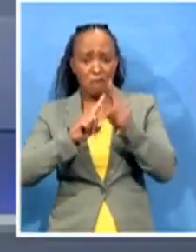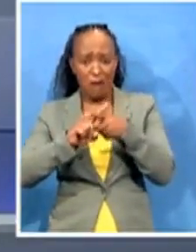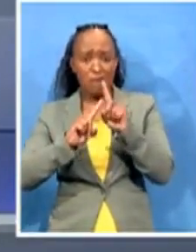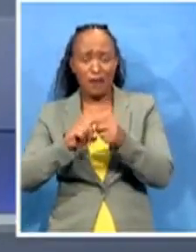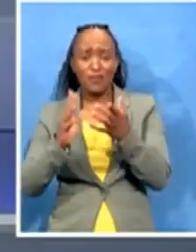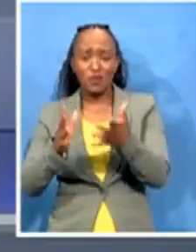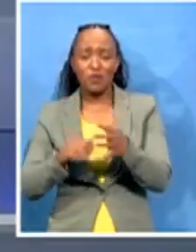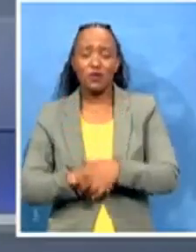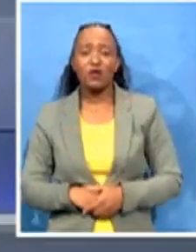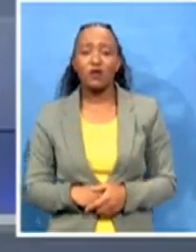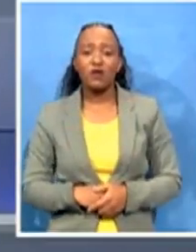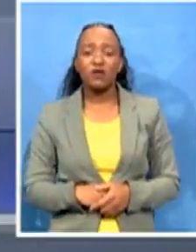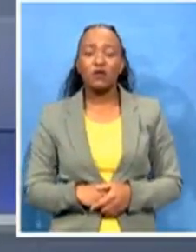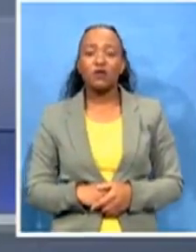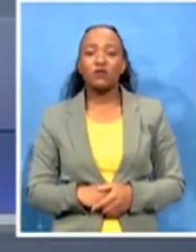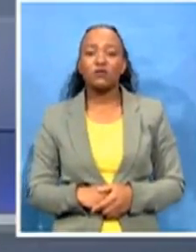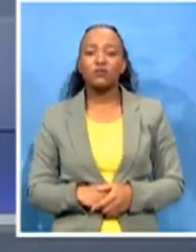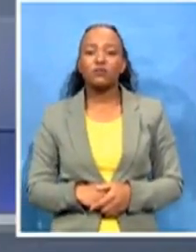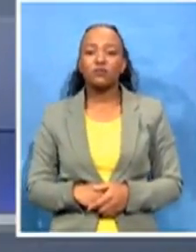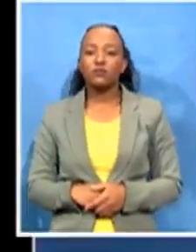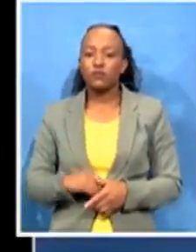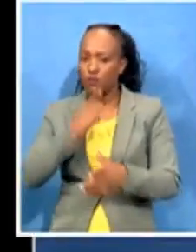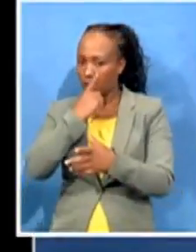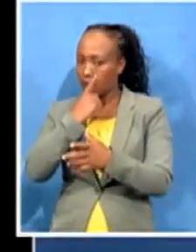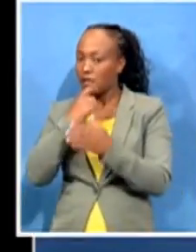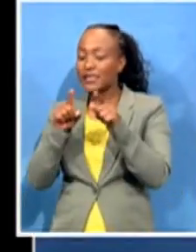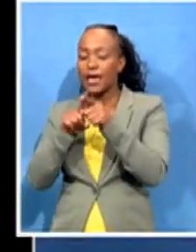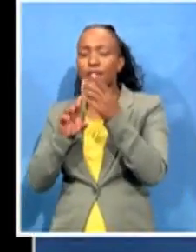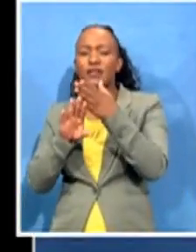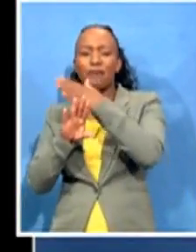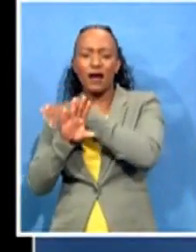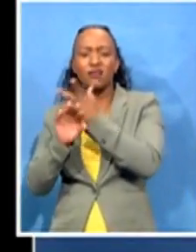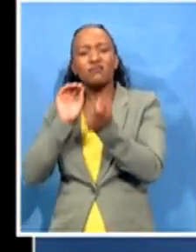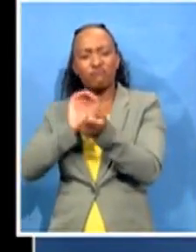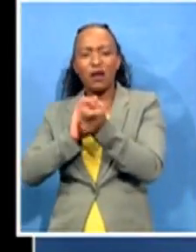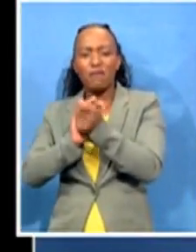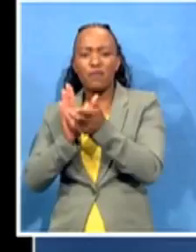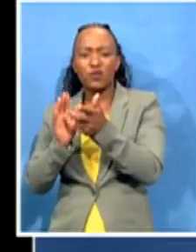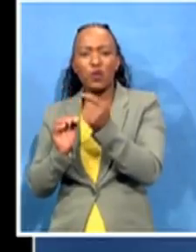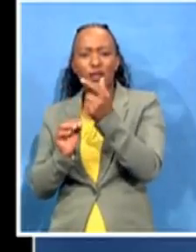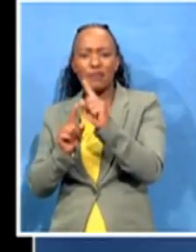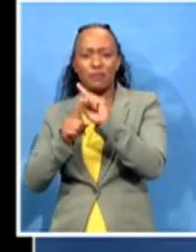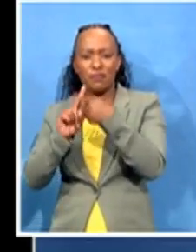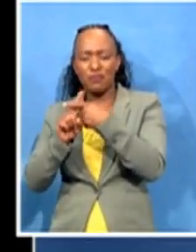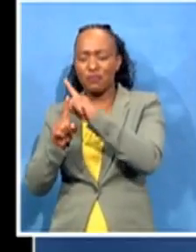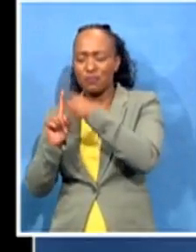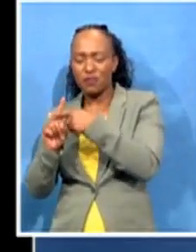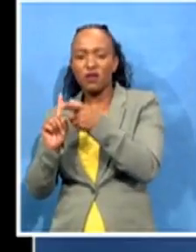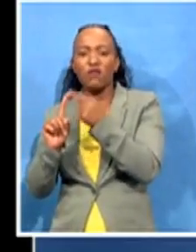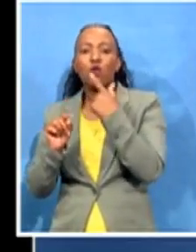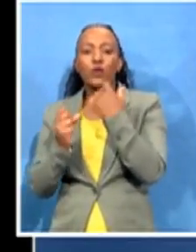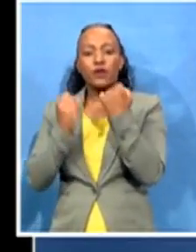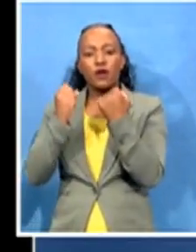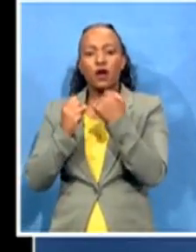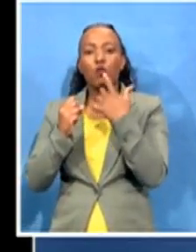There have been many crashes there in the past. Also, we'd like to remind motorists, especially if it is raining, with no prejudice to this